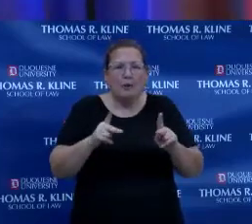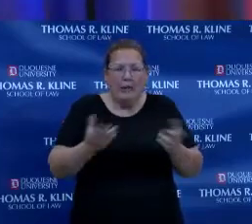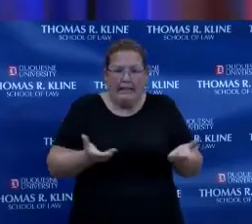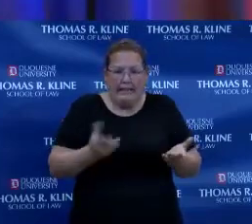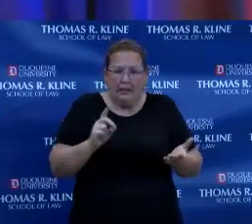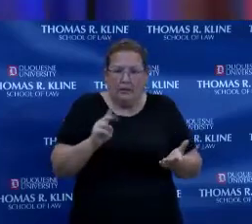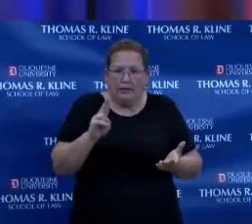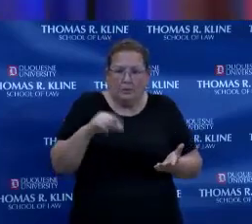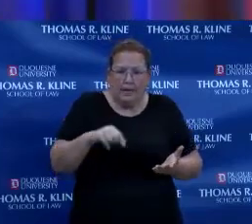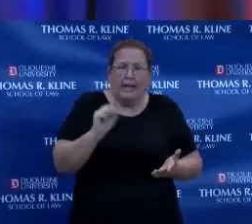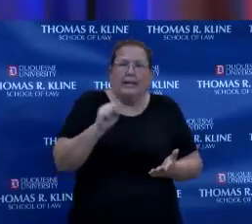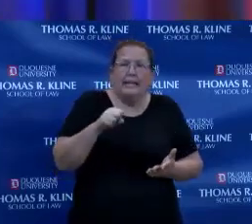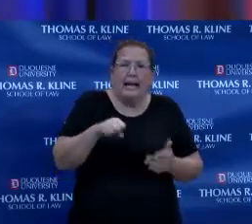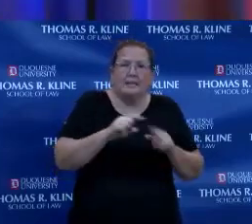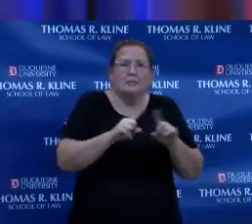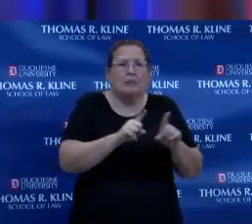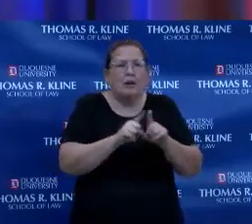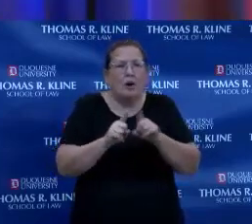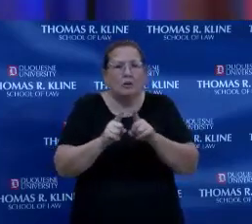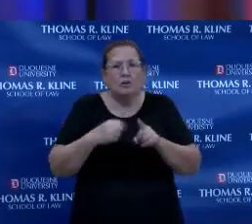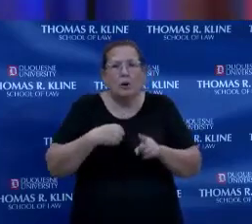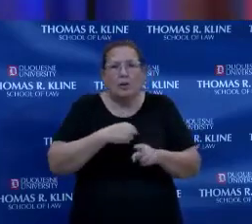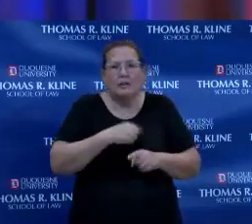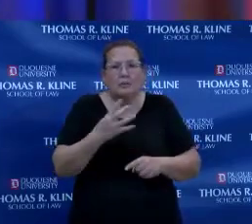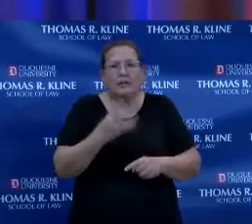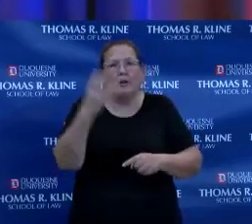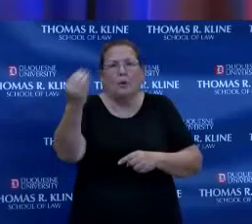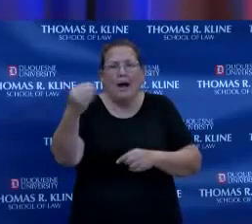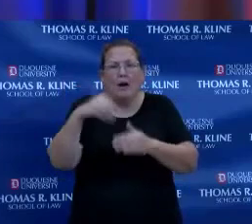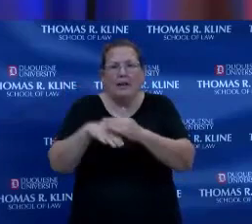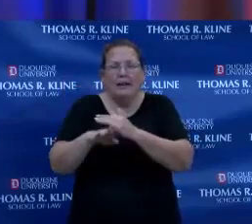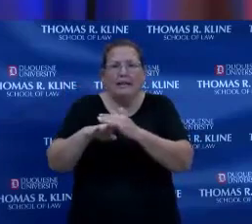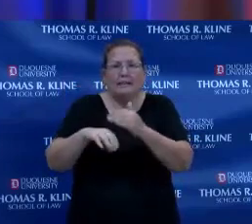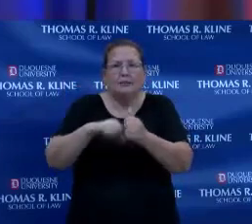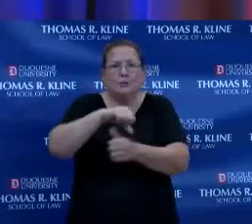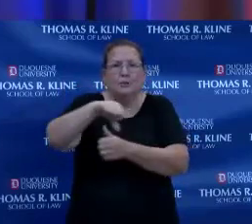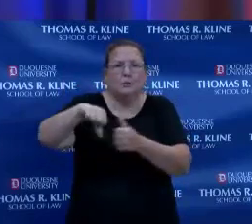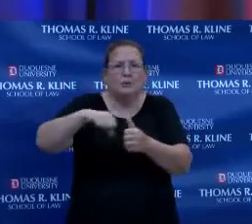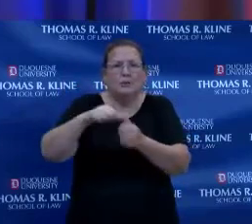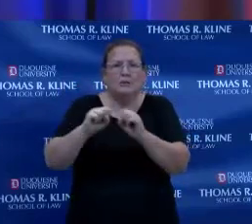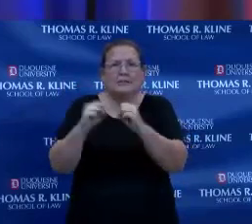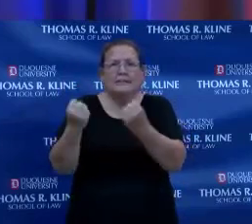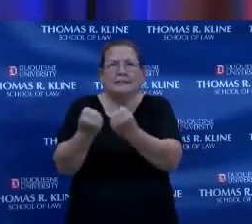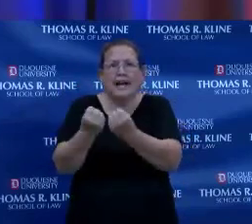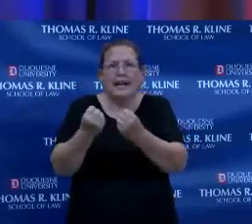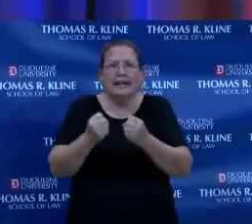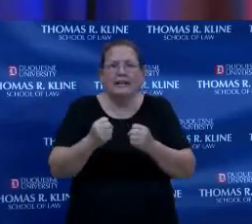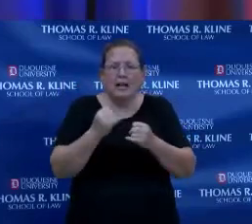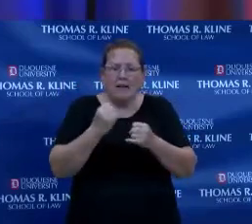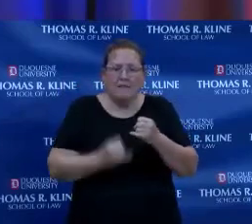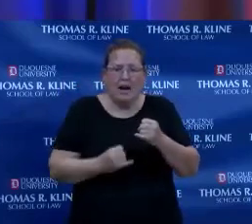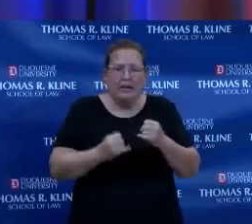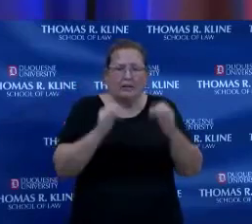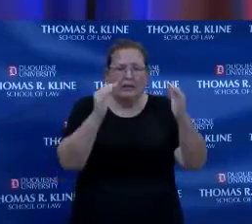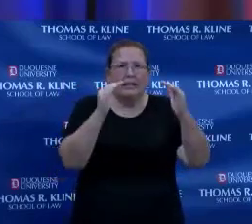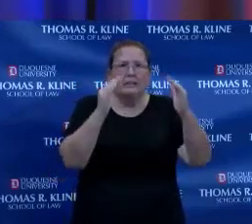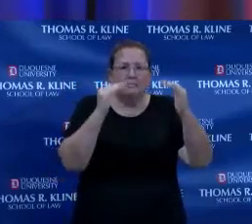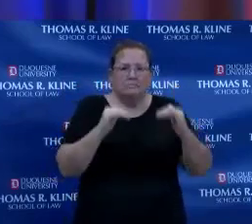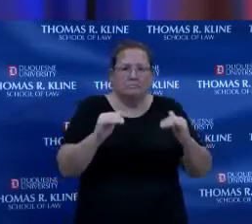as we go out into the world and serve society. Finally, value number four,